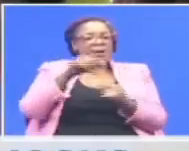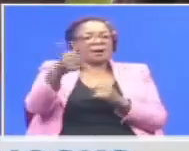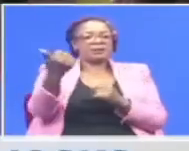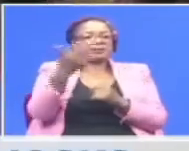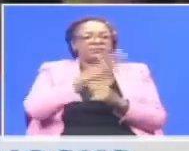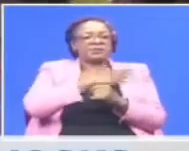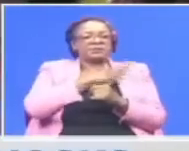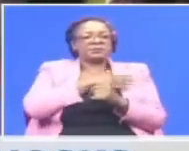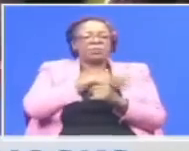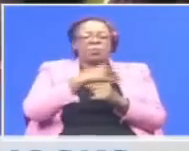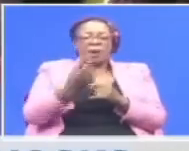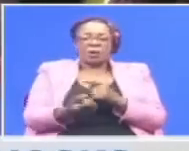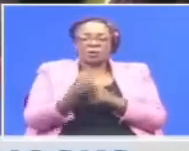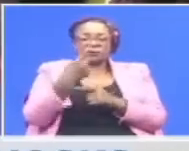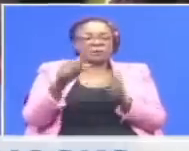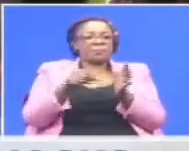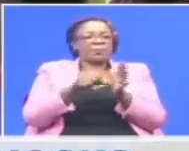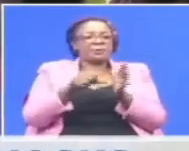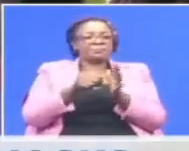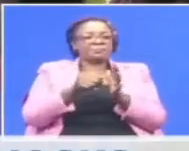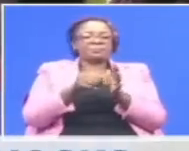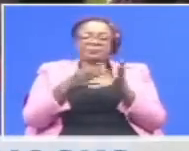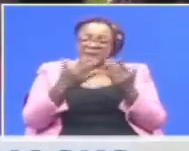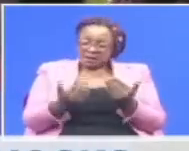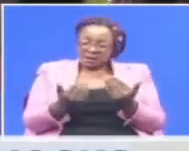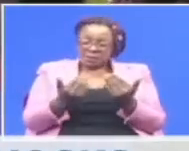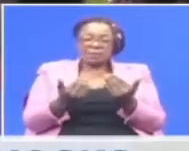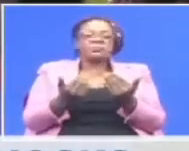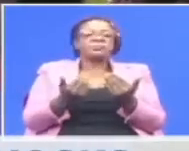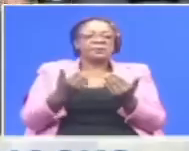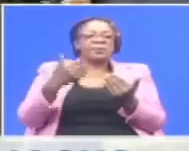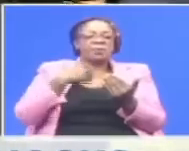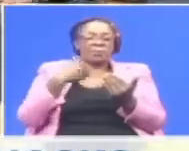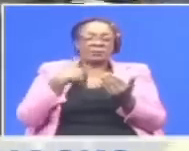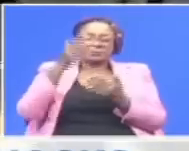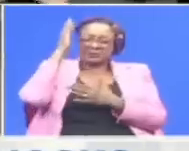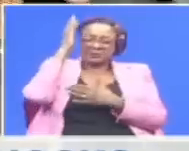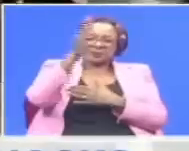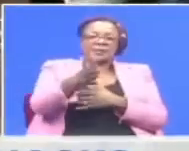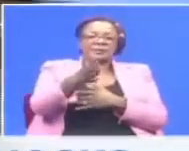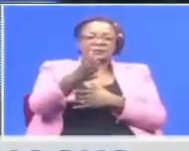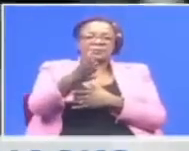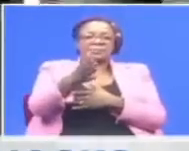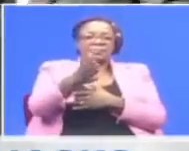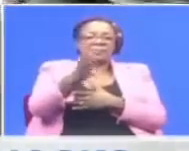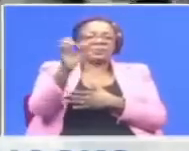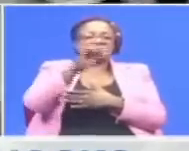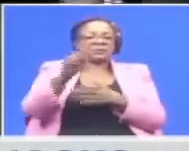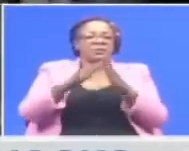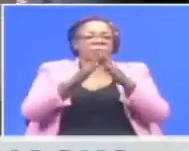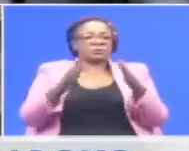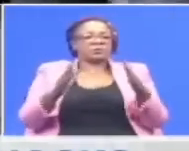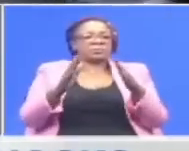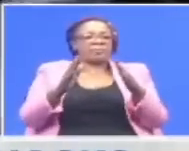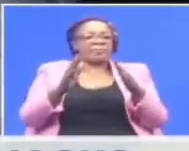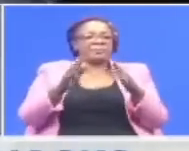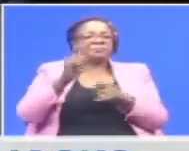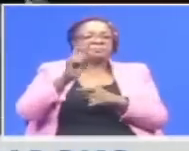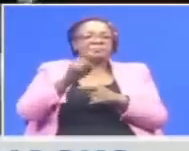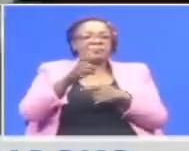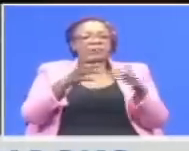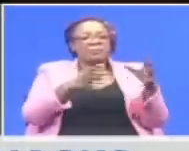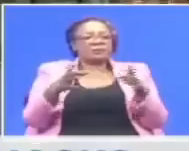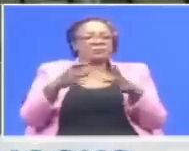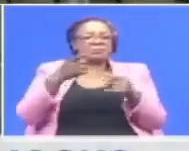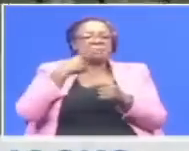causing traffic jam. Jam imeondoka. Sasa ni ikulu direct. The KANU party appears to be incensed by Mudavadi's move, calling